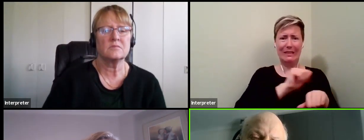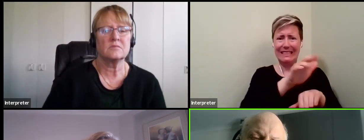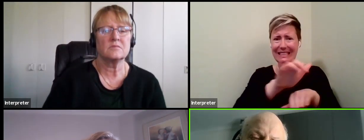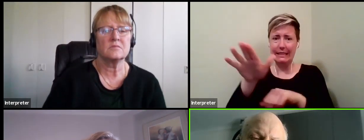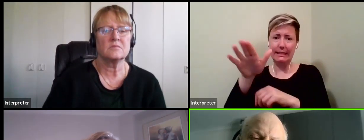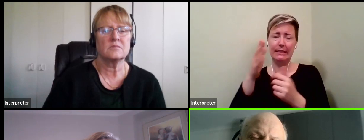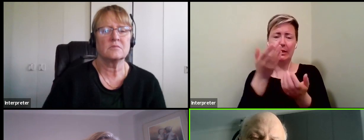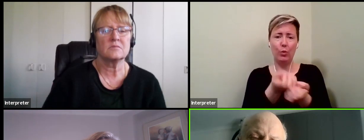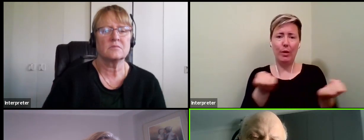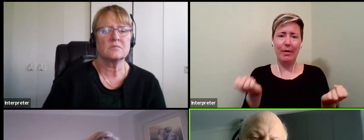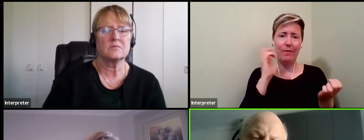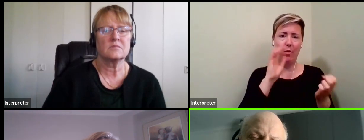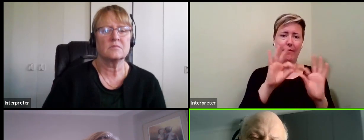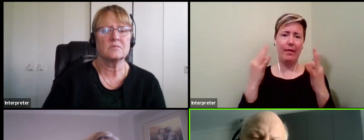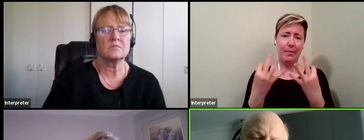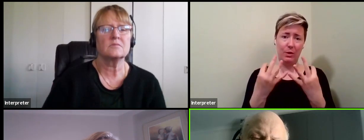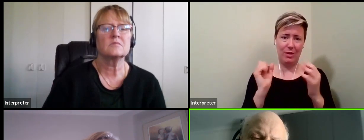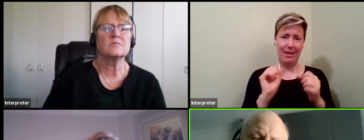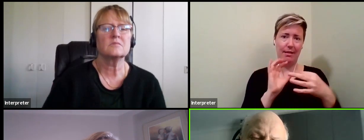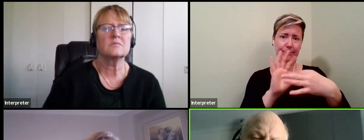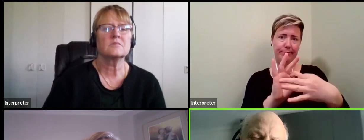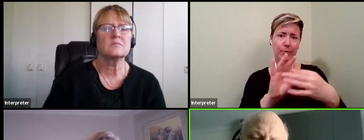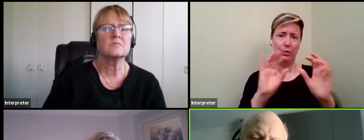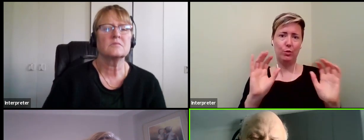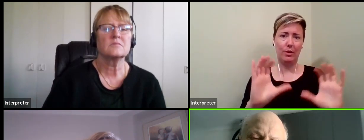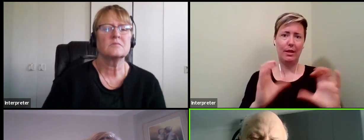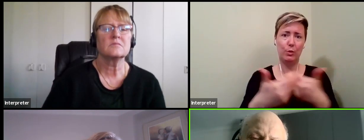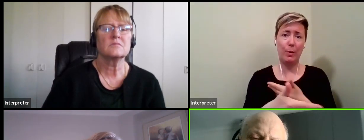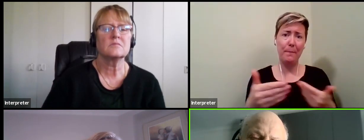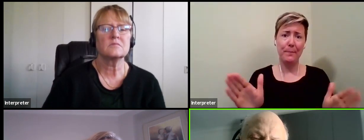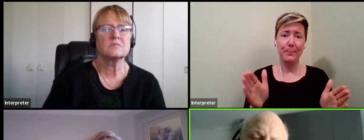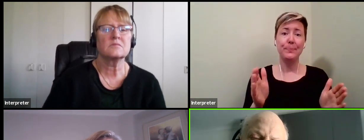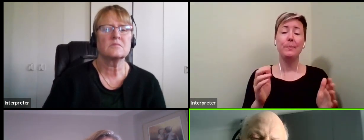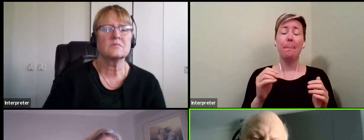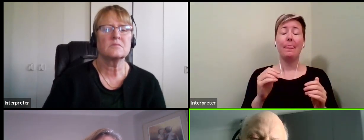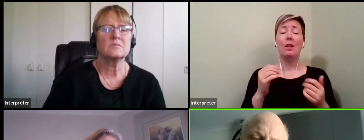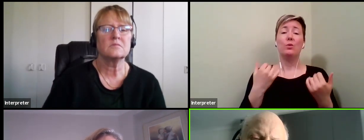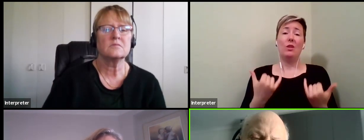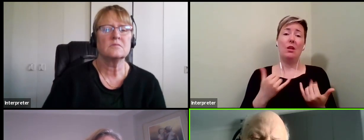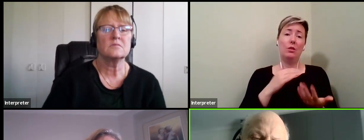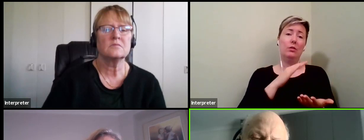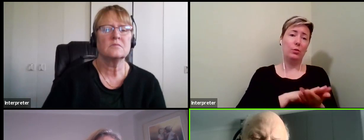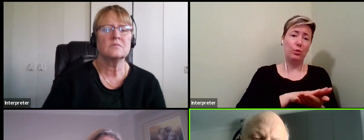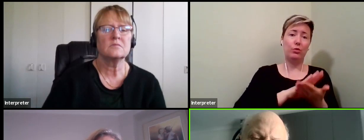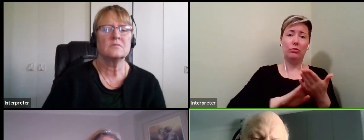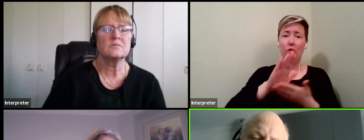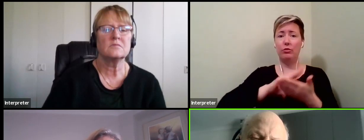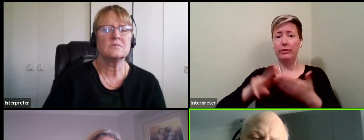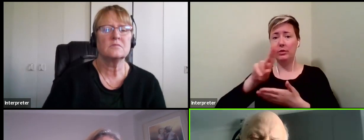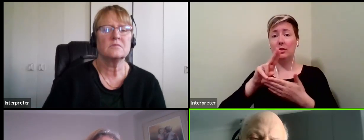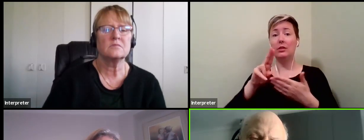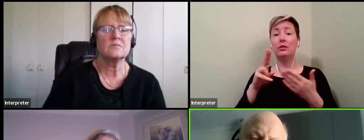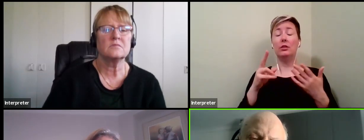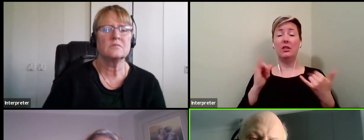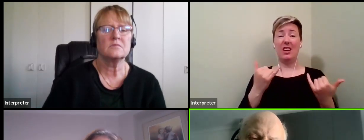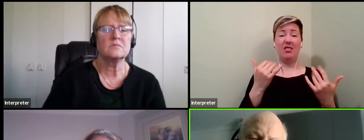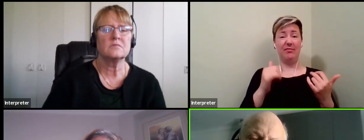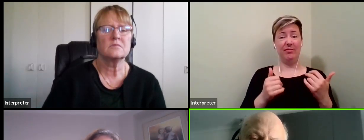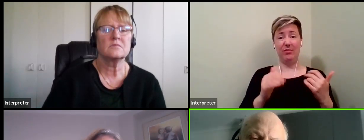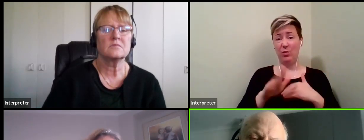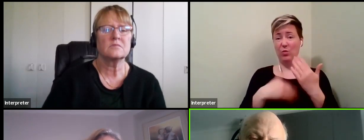can connect. But as schools, colleges, and universities move to online